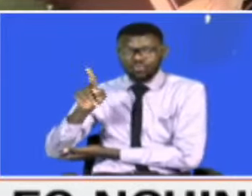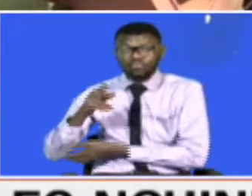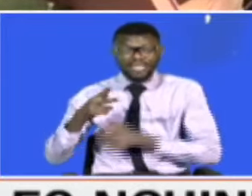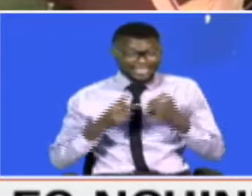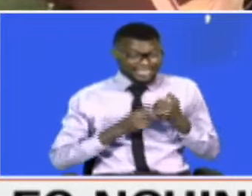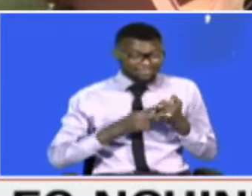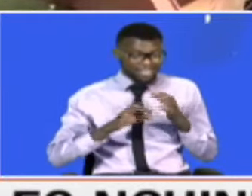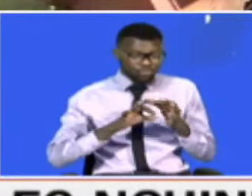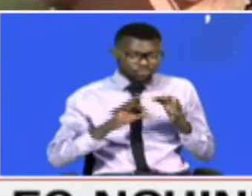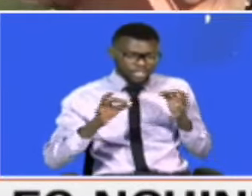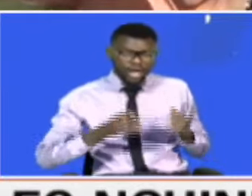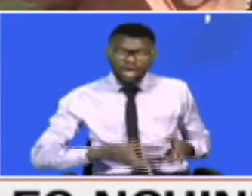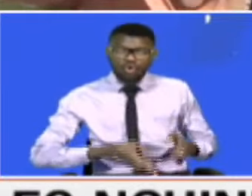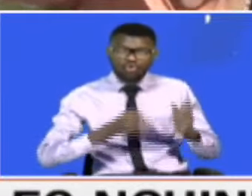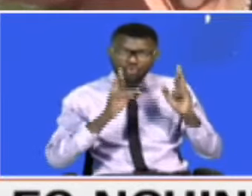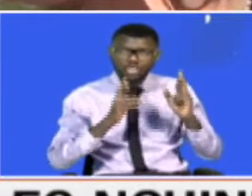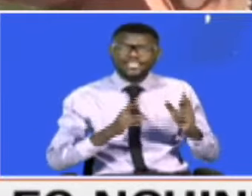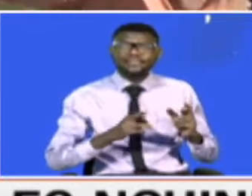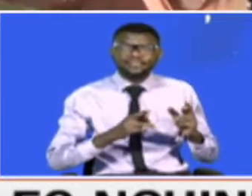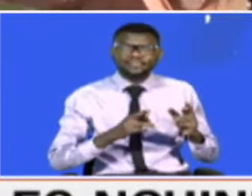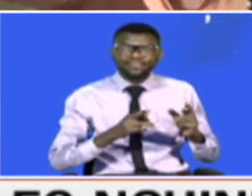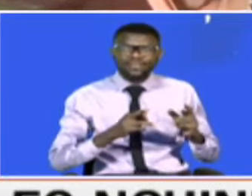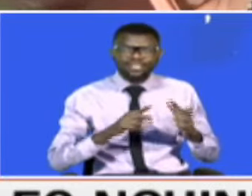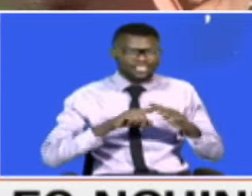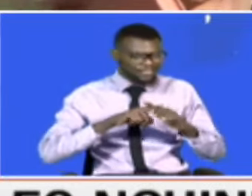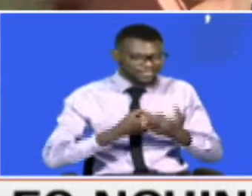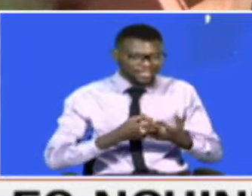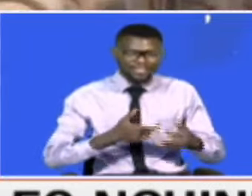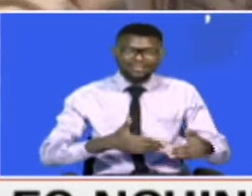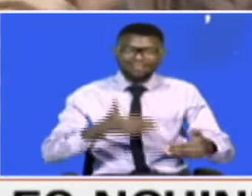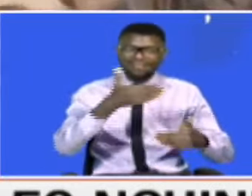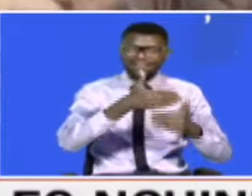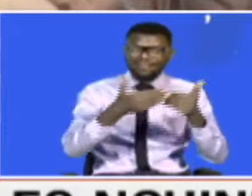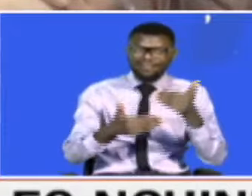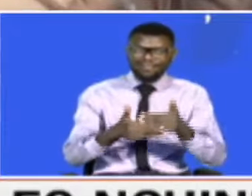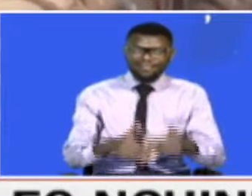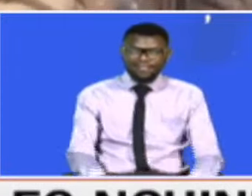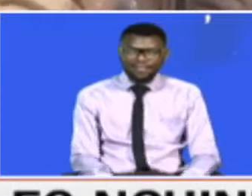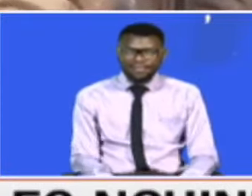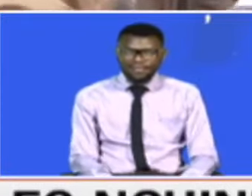7 ya kutoka Kale Shiungu hadi Gitui.